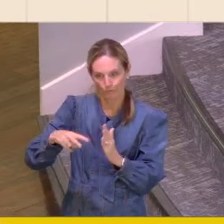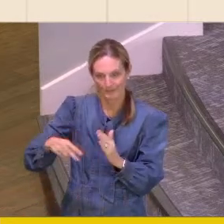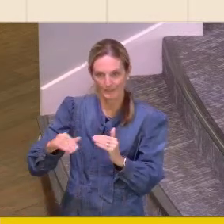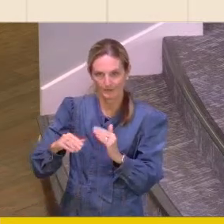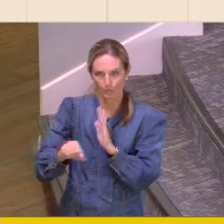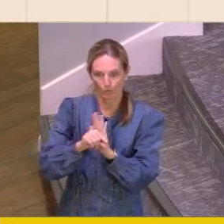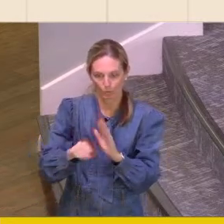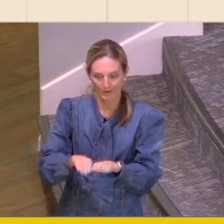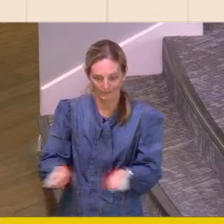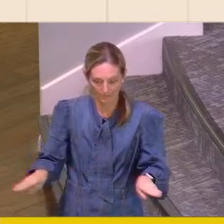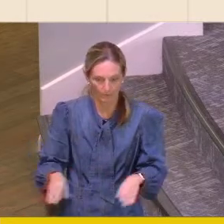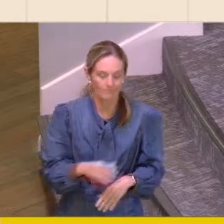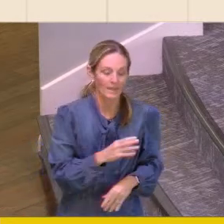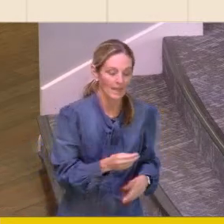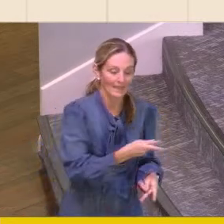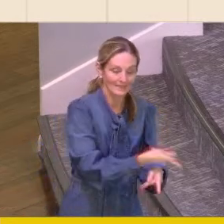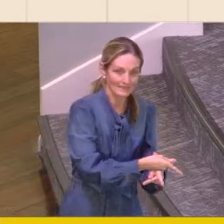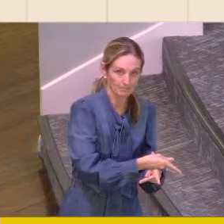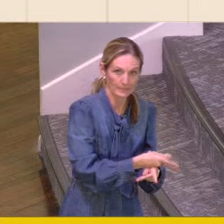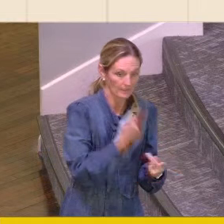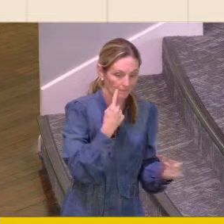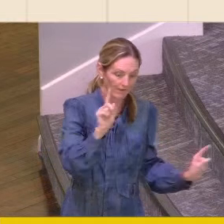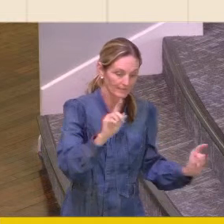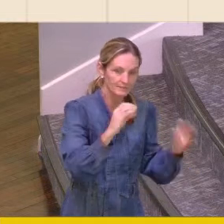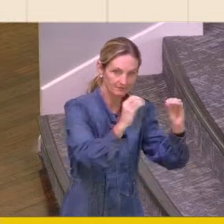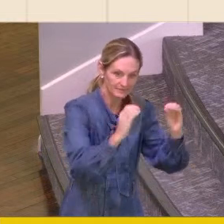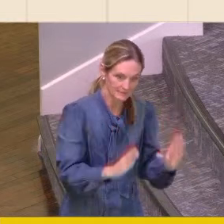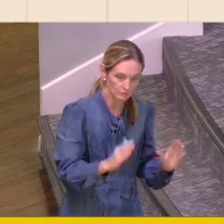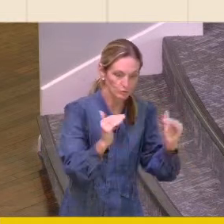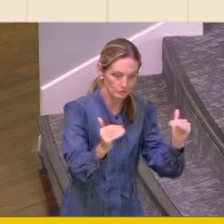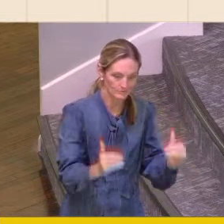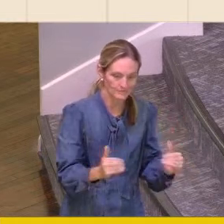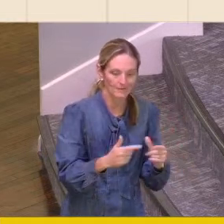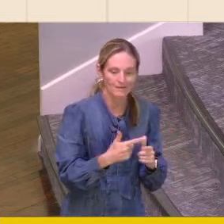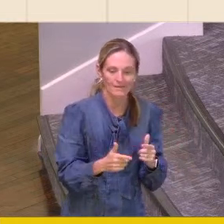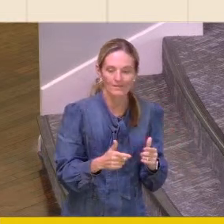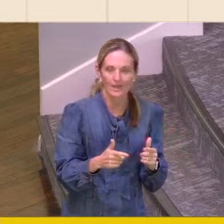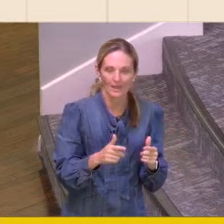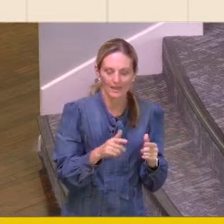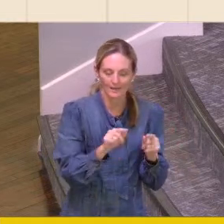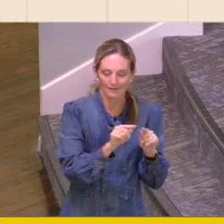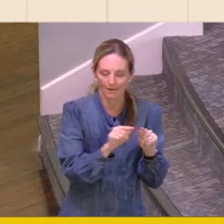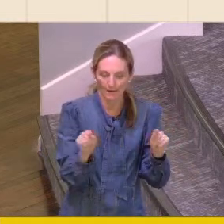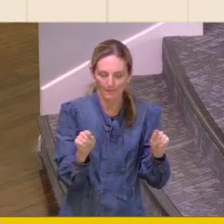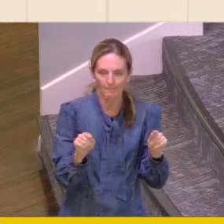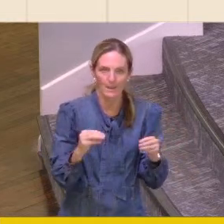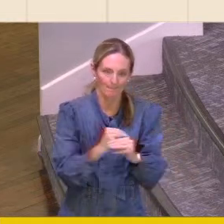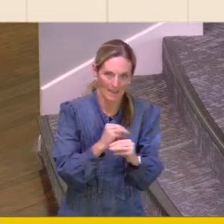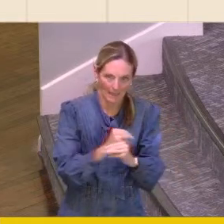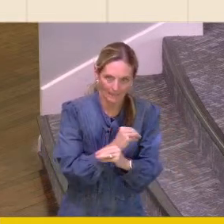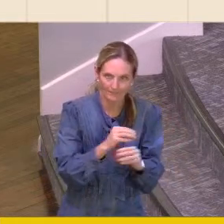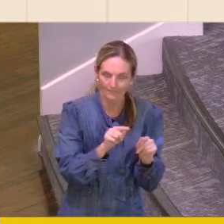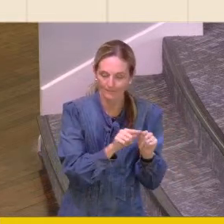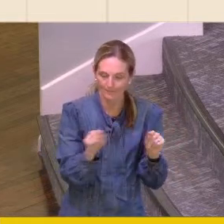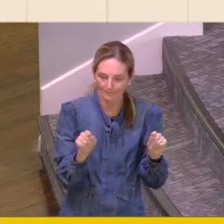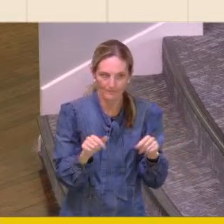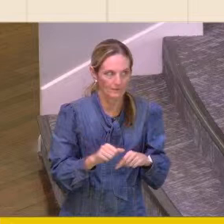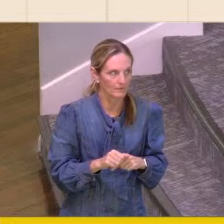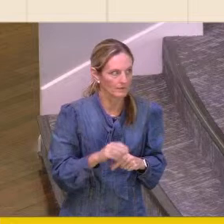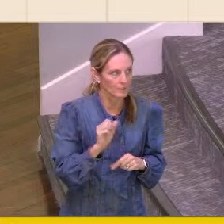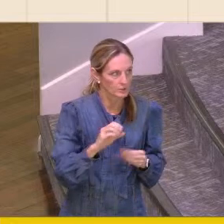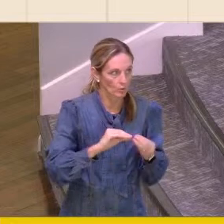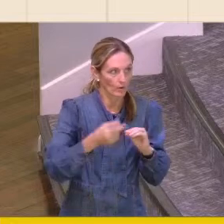retention of effective teachers. Behind that, we've got mathematics. So just like number 1 up there